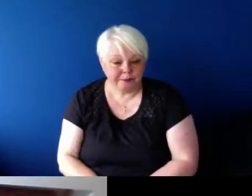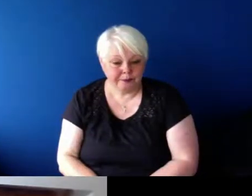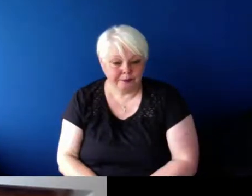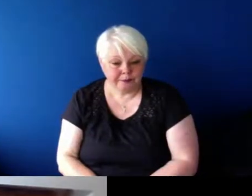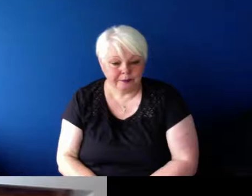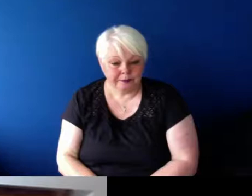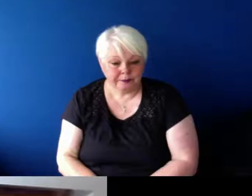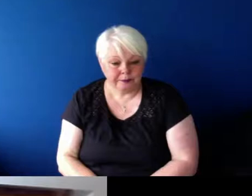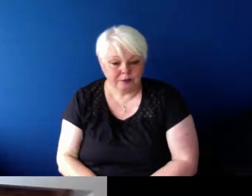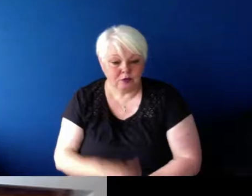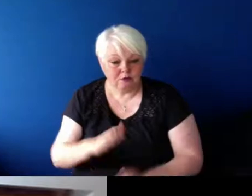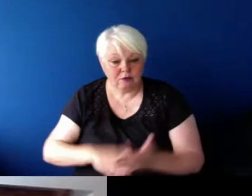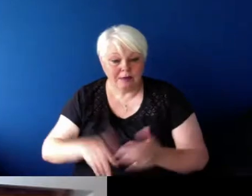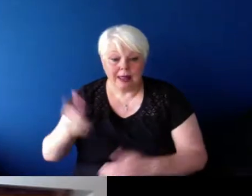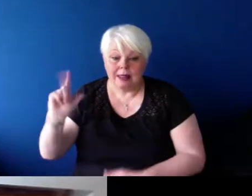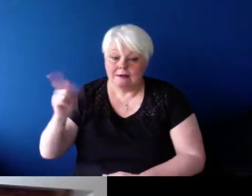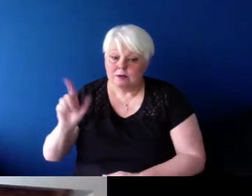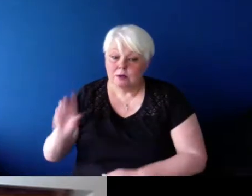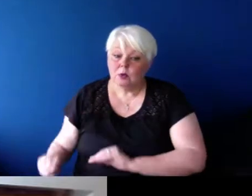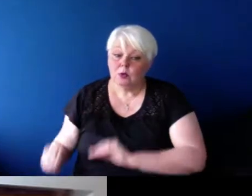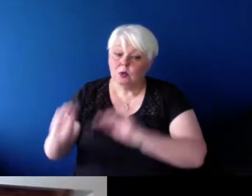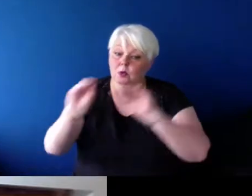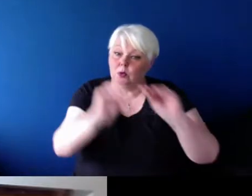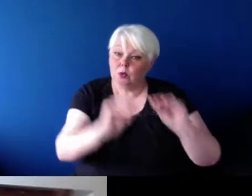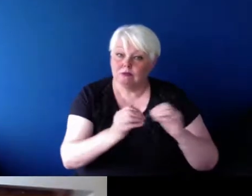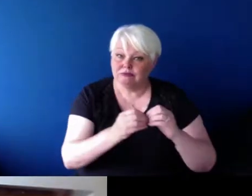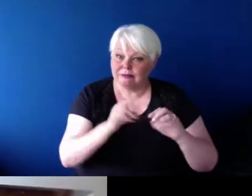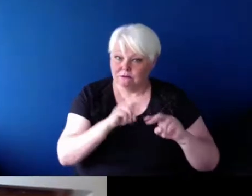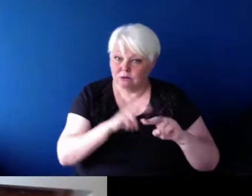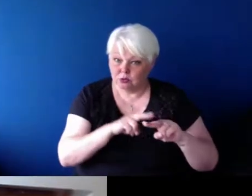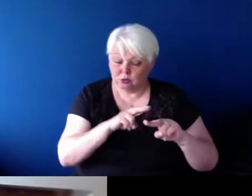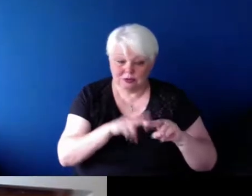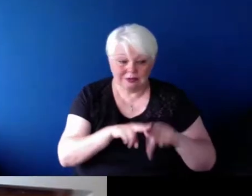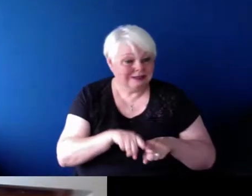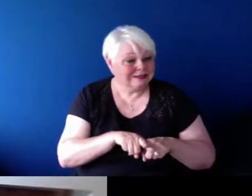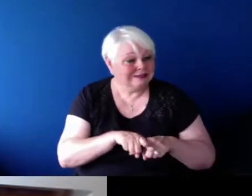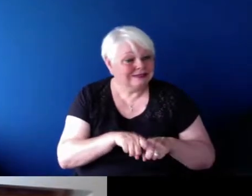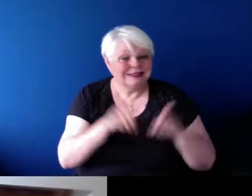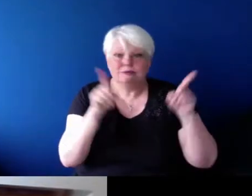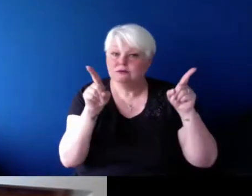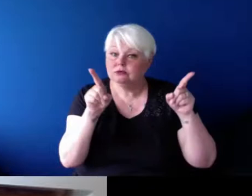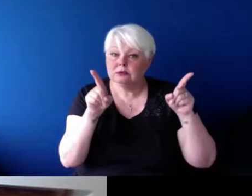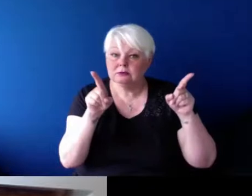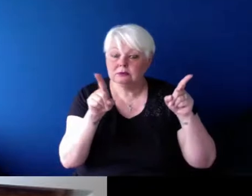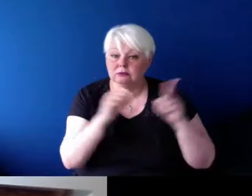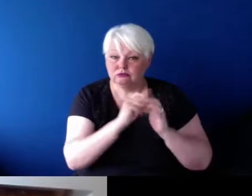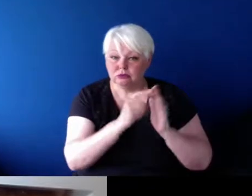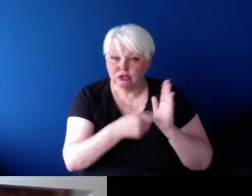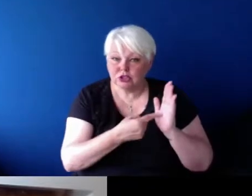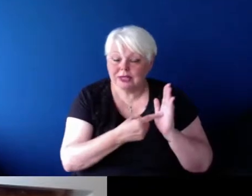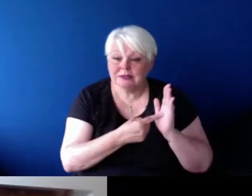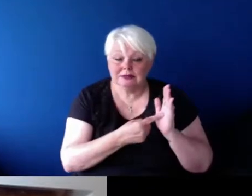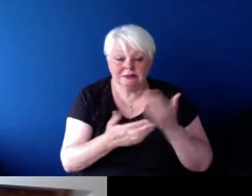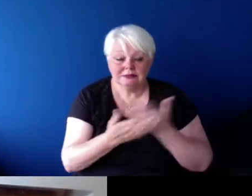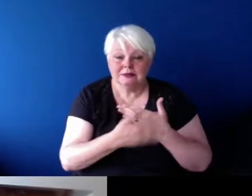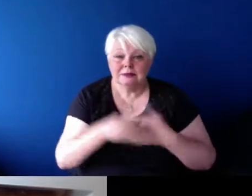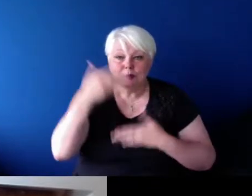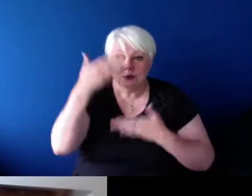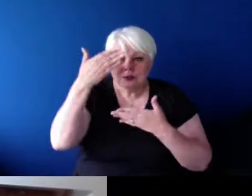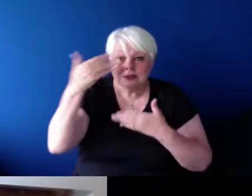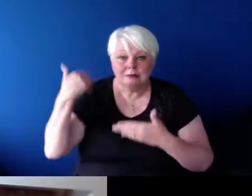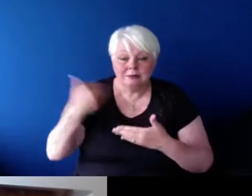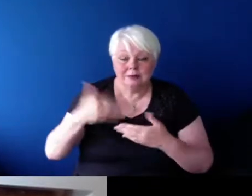So from Liverpool, you moved to Bradford, which is another city centre project in a Muslim Pakistani heritage area. So what did you learn from your experience